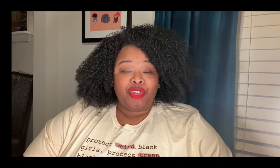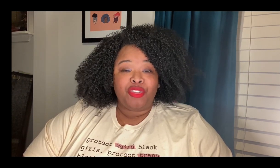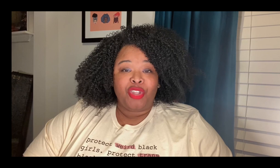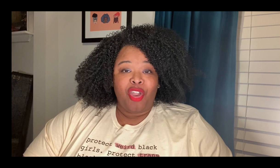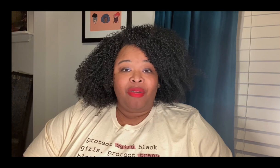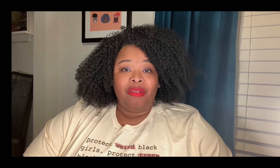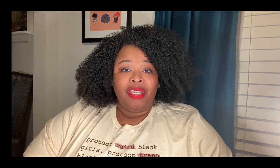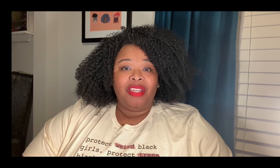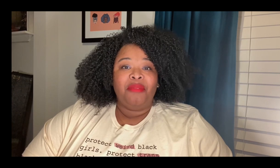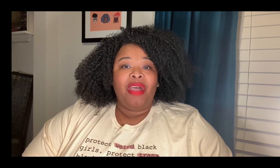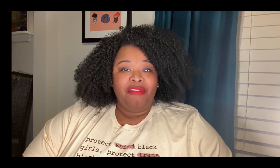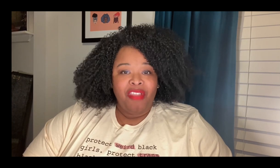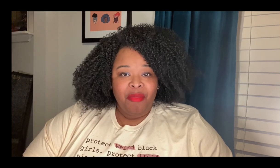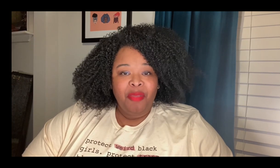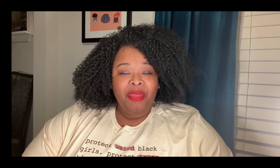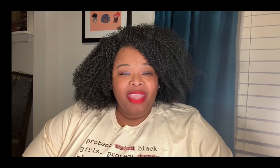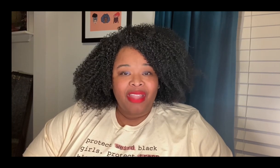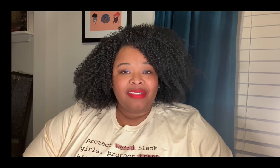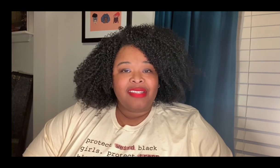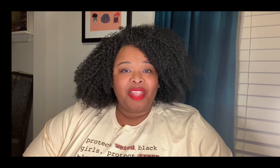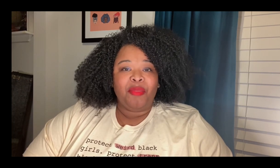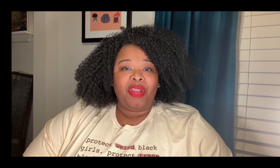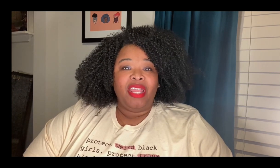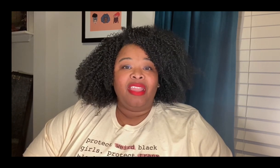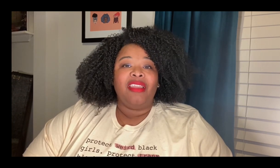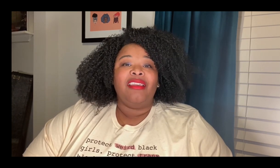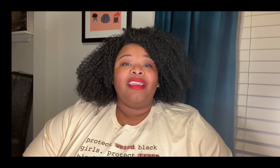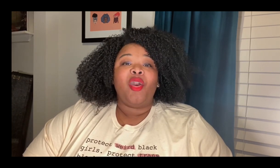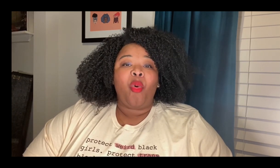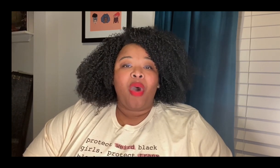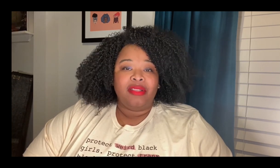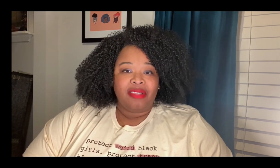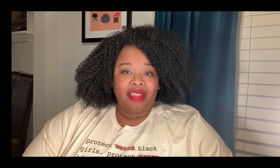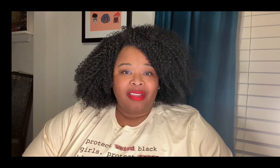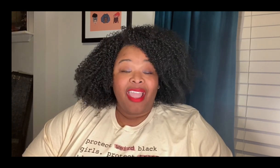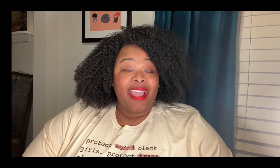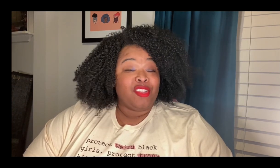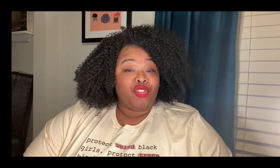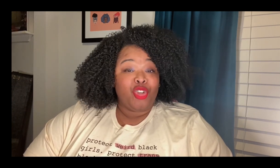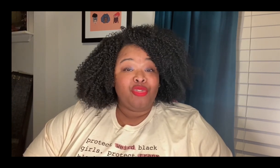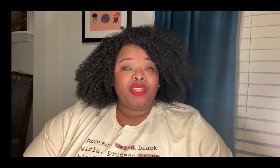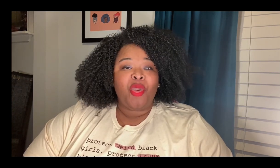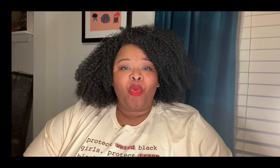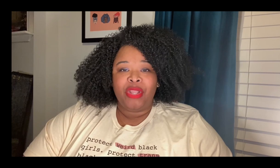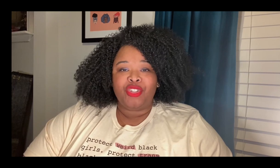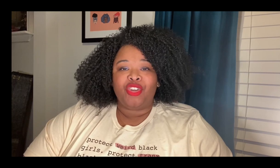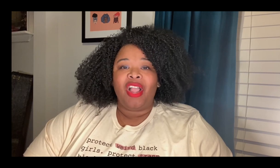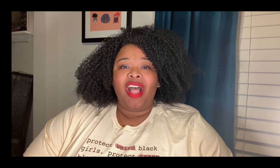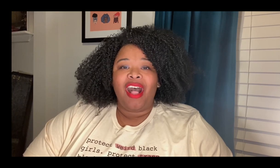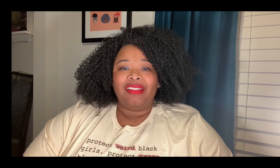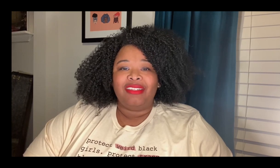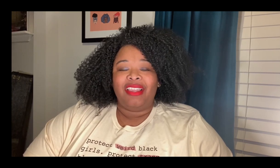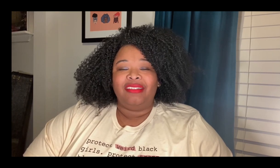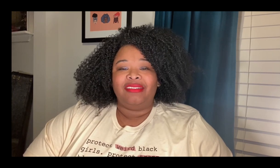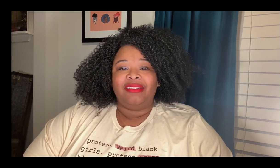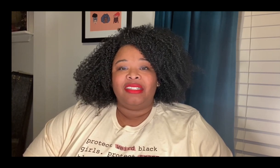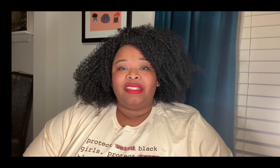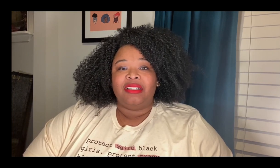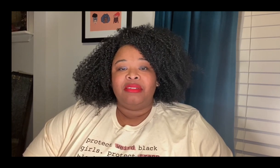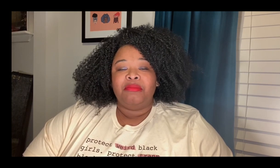35 winters ago, my family began celebrating Kwanzaa as our chosen winter